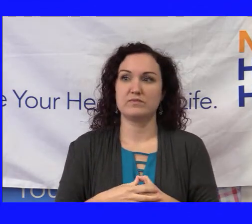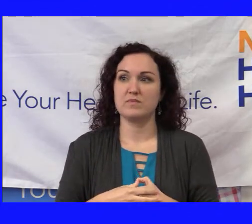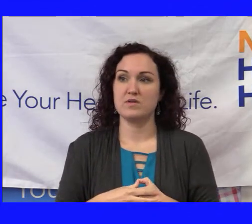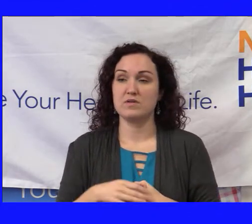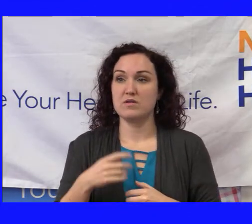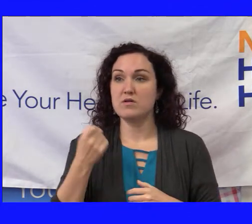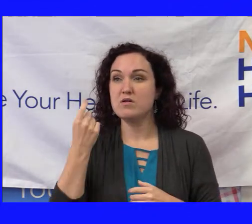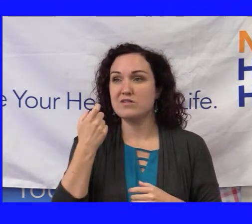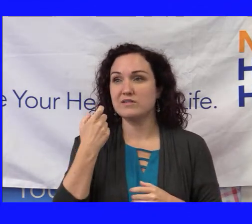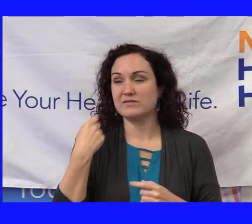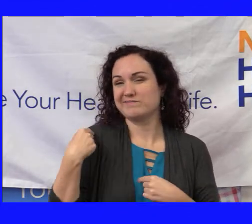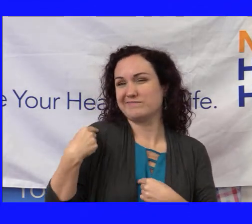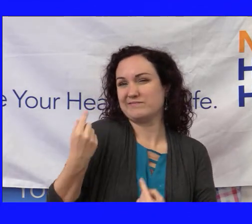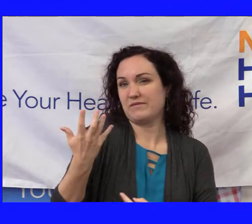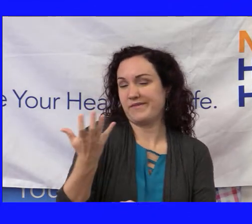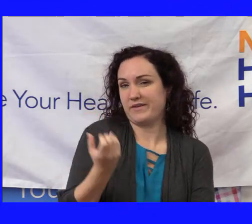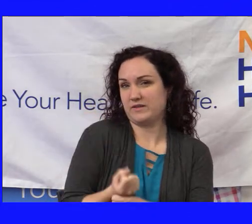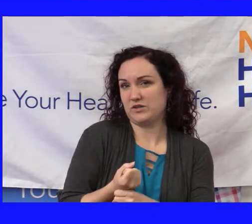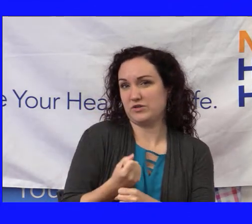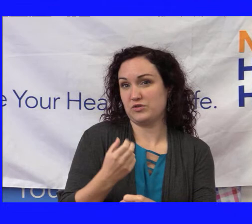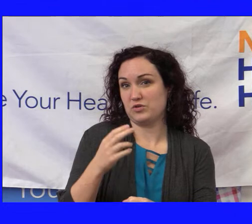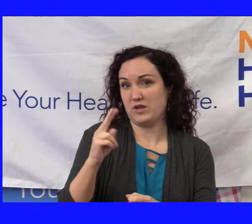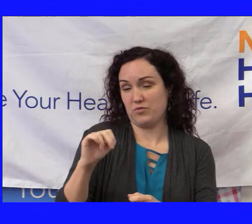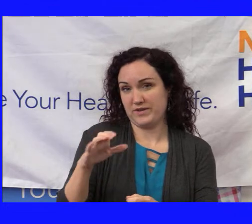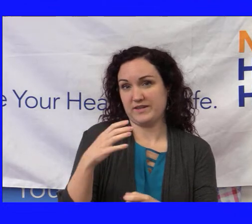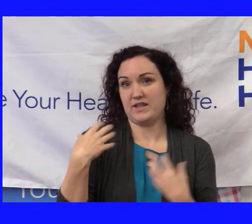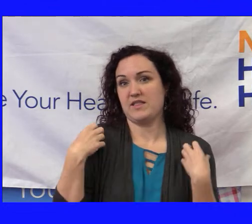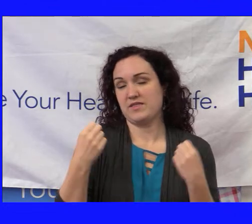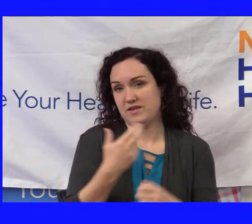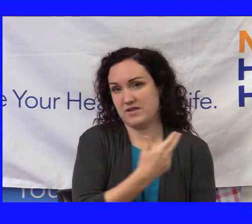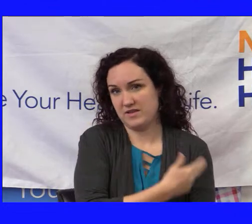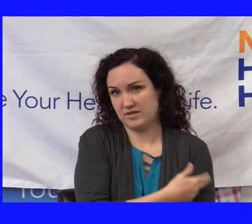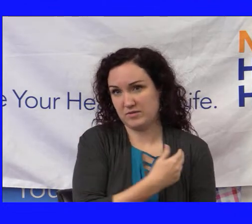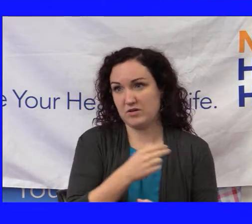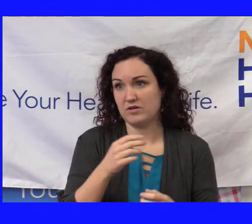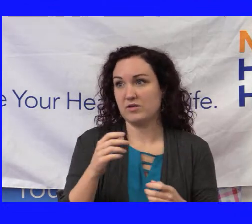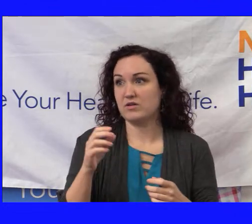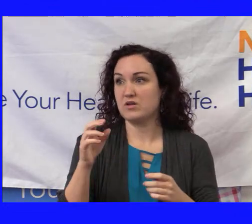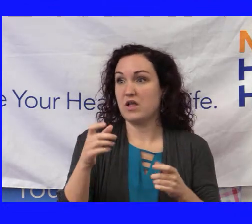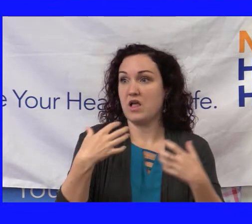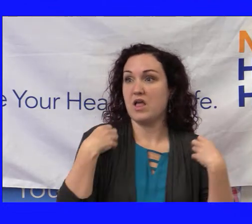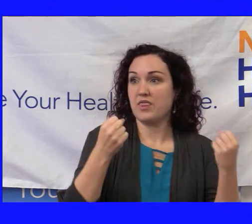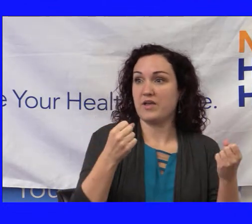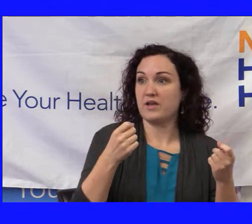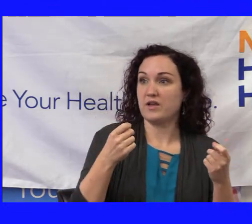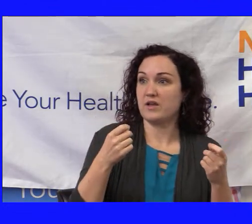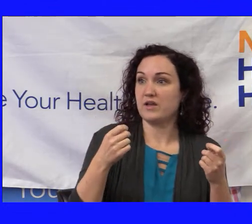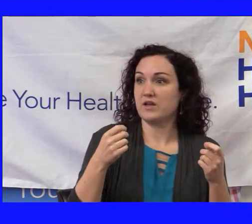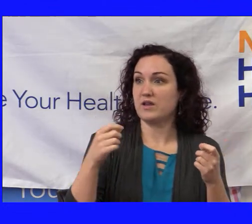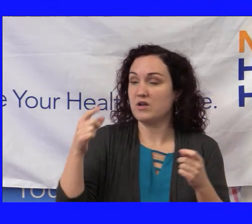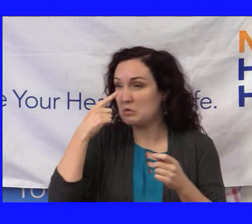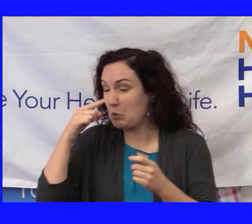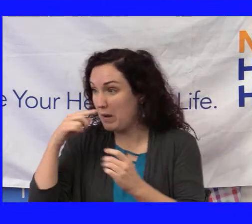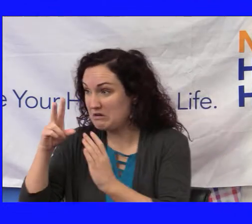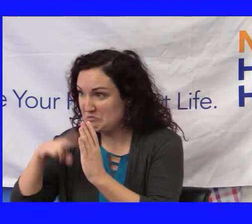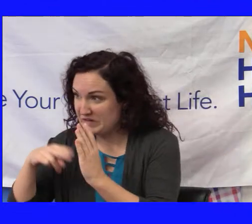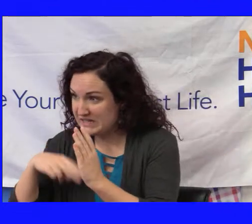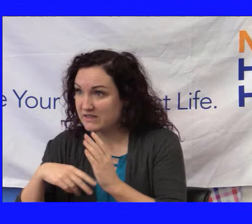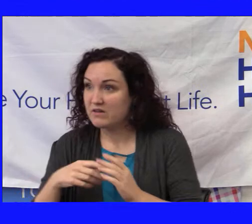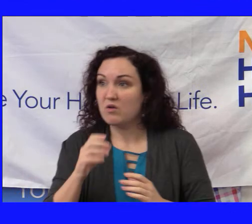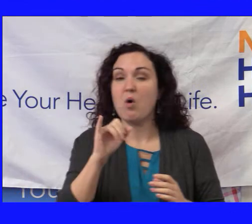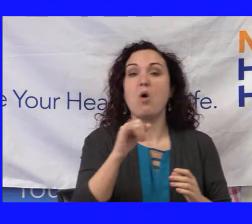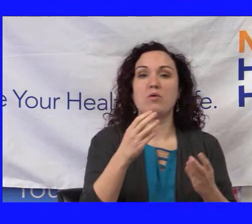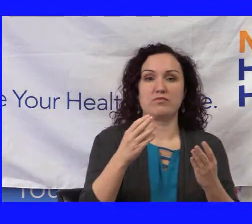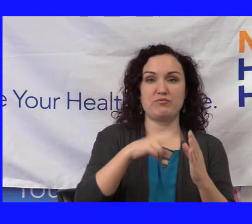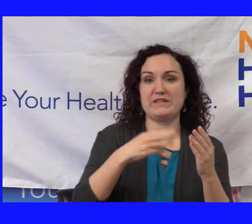Over the previous 5 years, New York City Health and Hospital radiology directors. Excuse me, can you read the resolution into the I'll record? read the